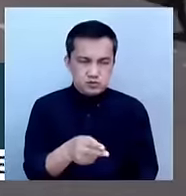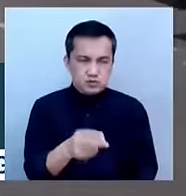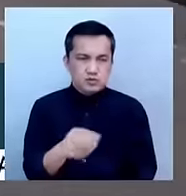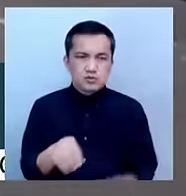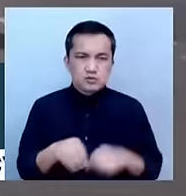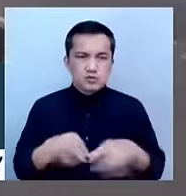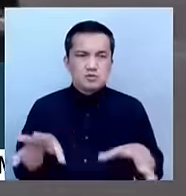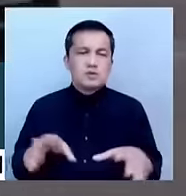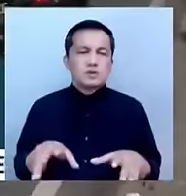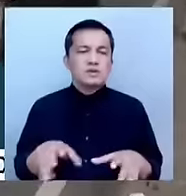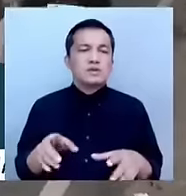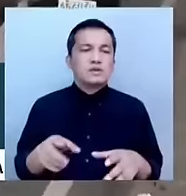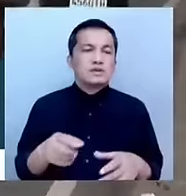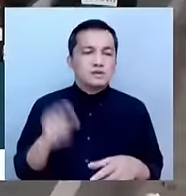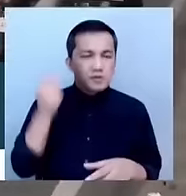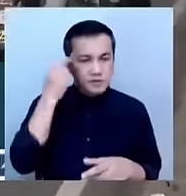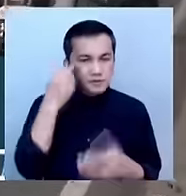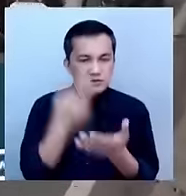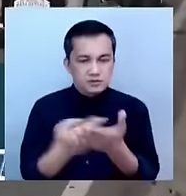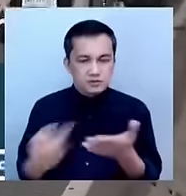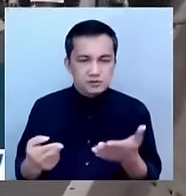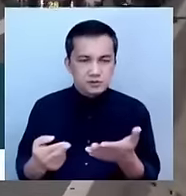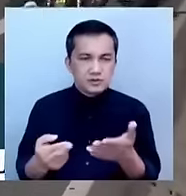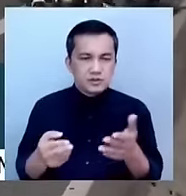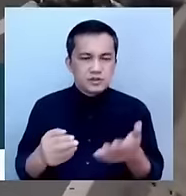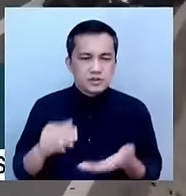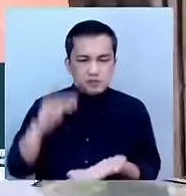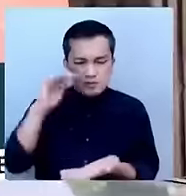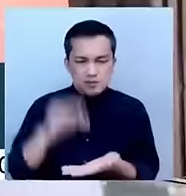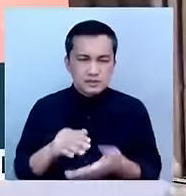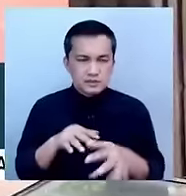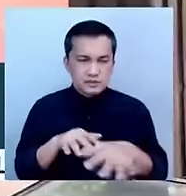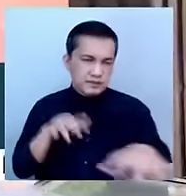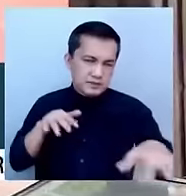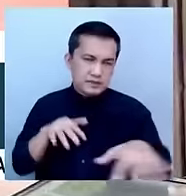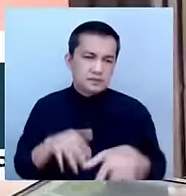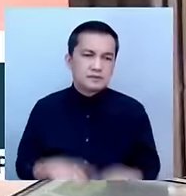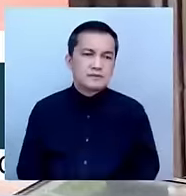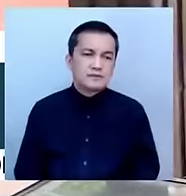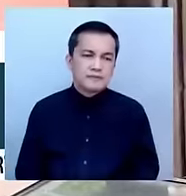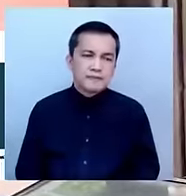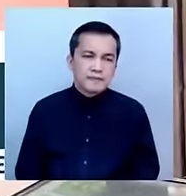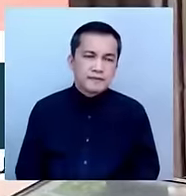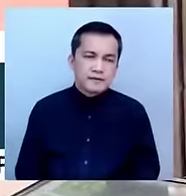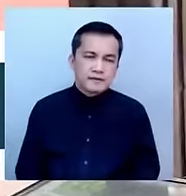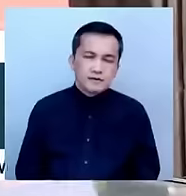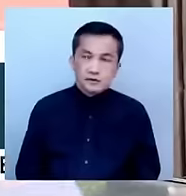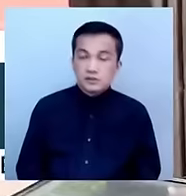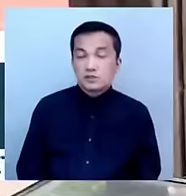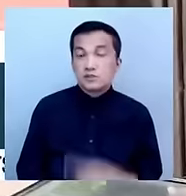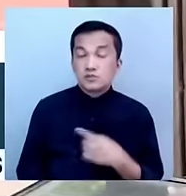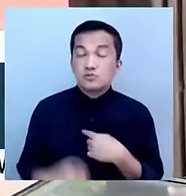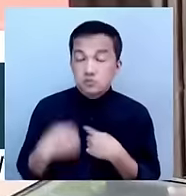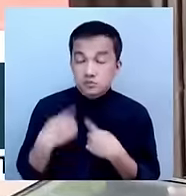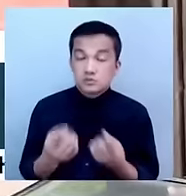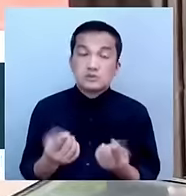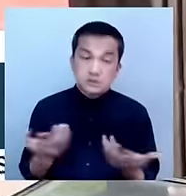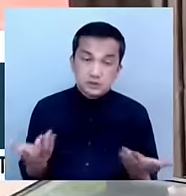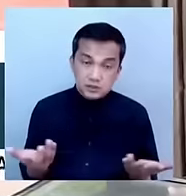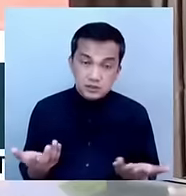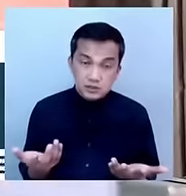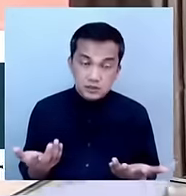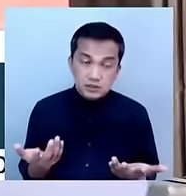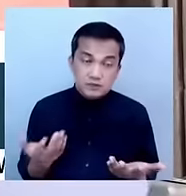existing government resources to ease traffic in the metro. Actually, it has been existing since before